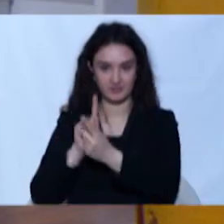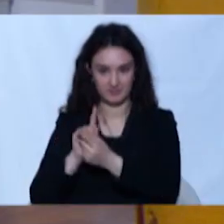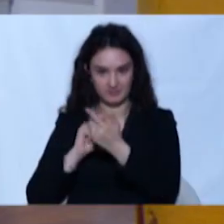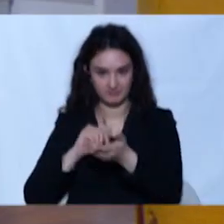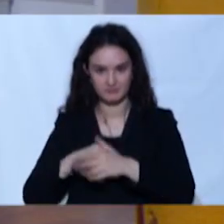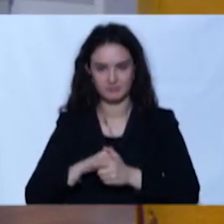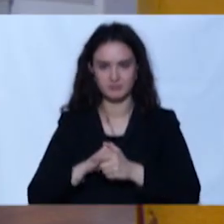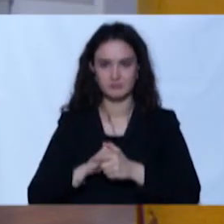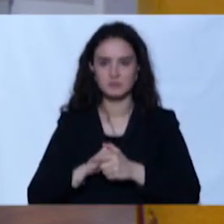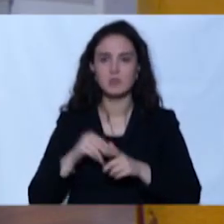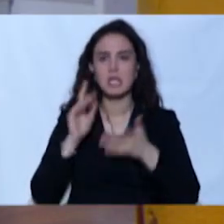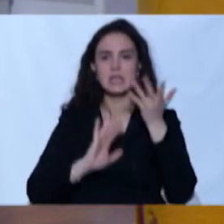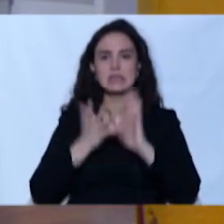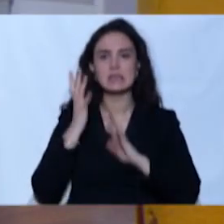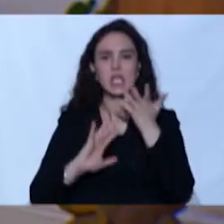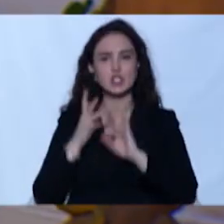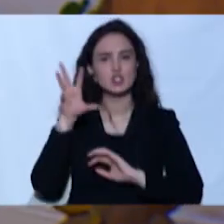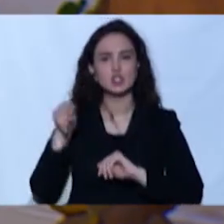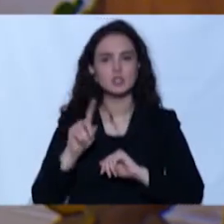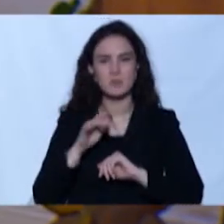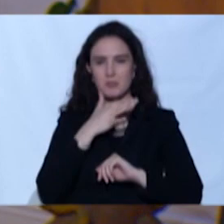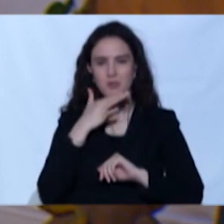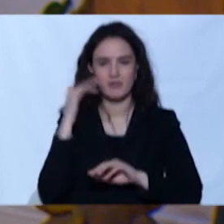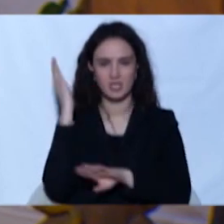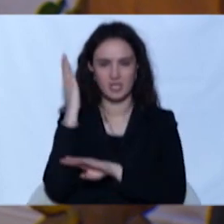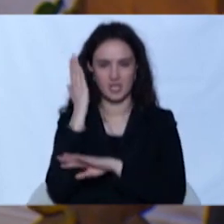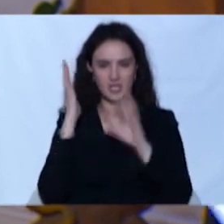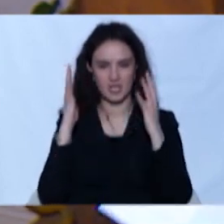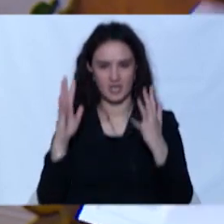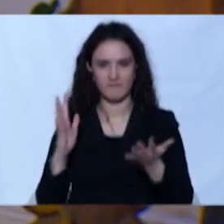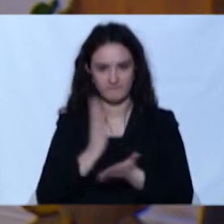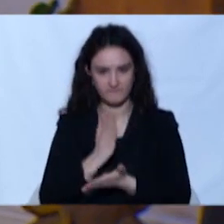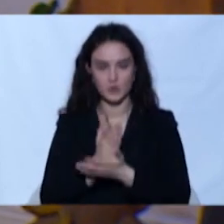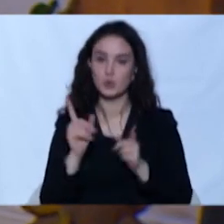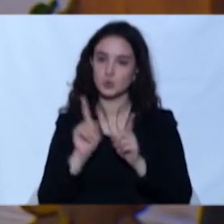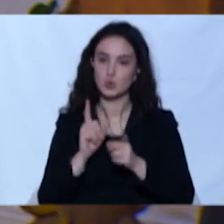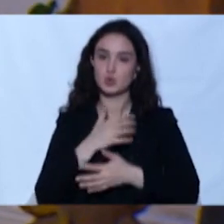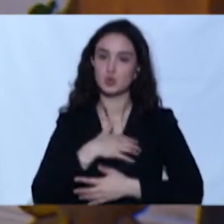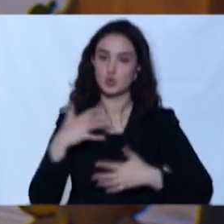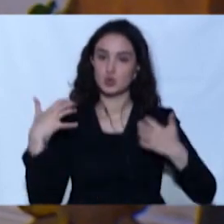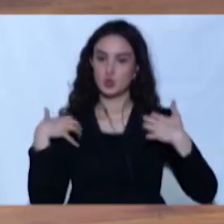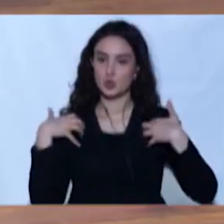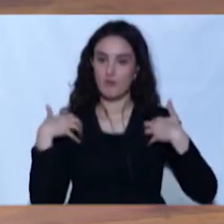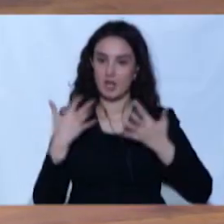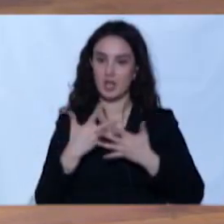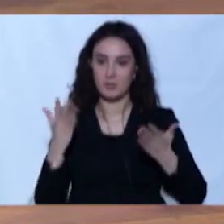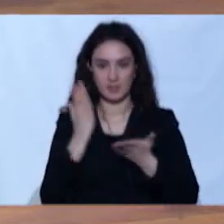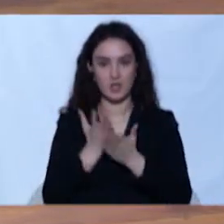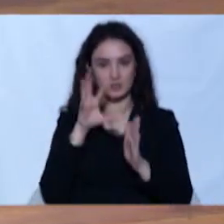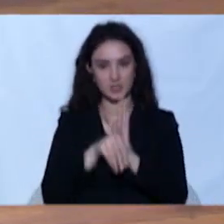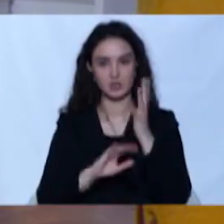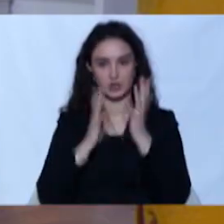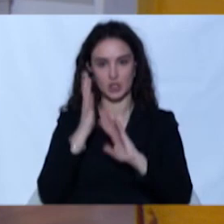What do you know about the forest? There are many trees and animals in the forest.